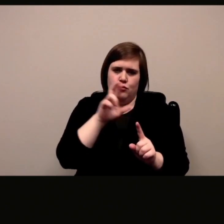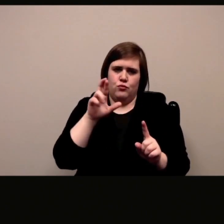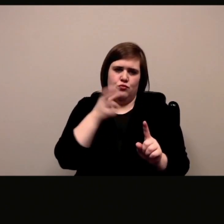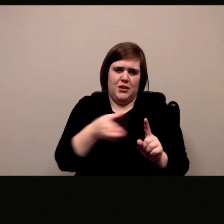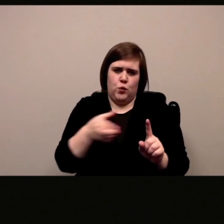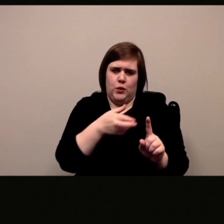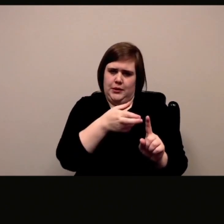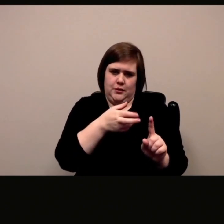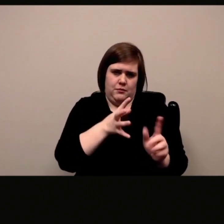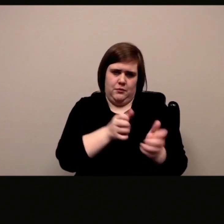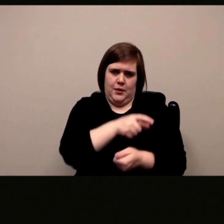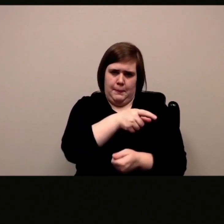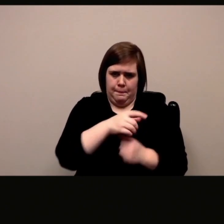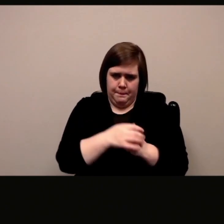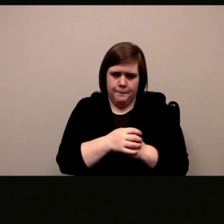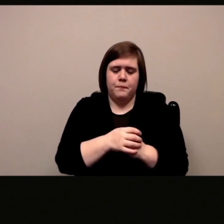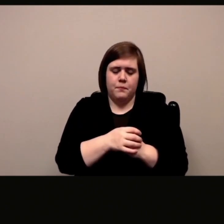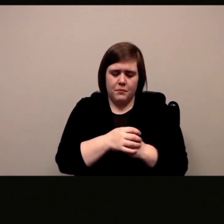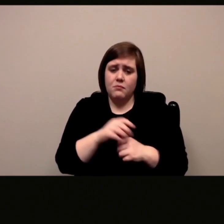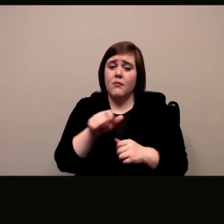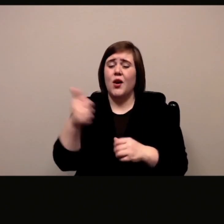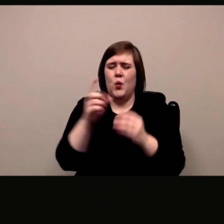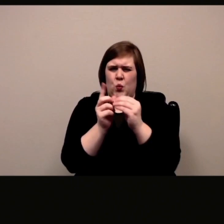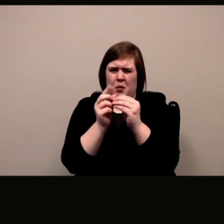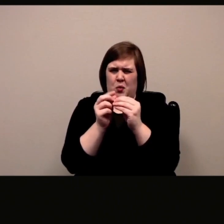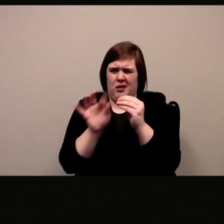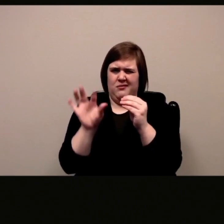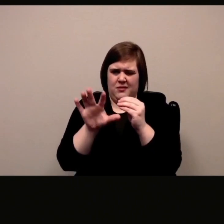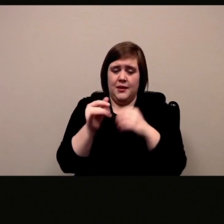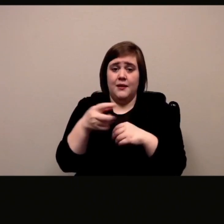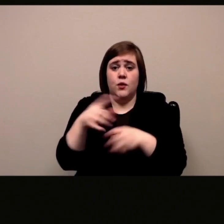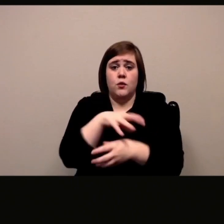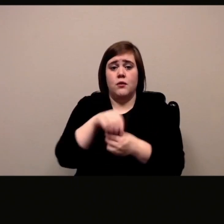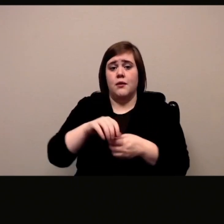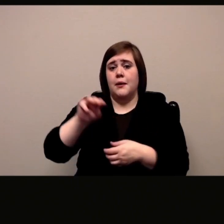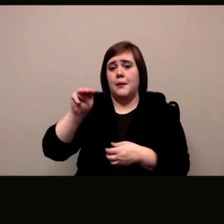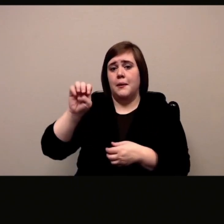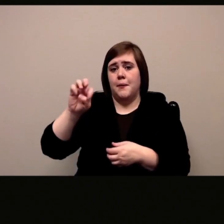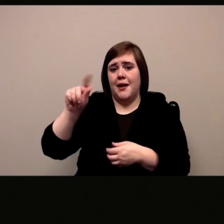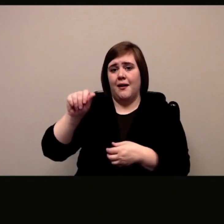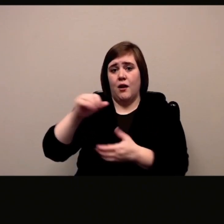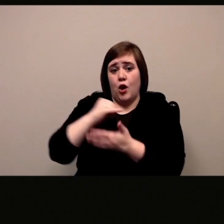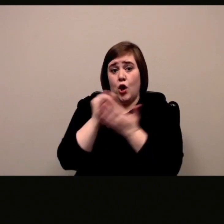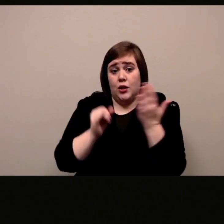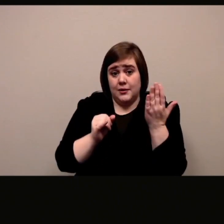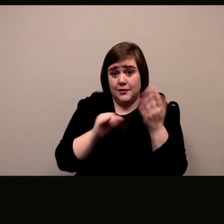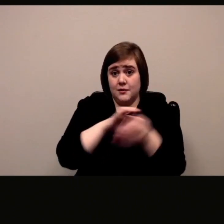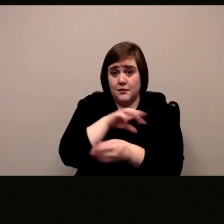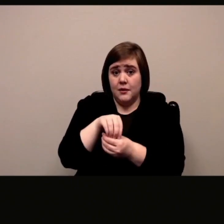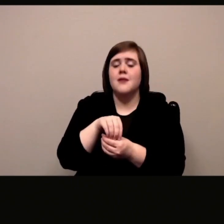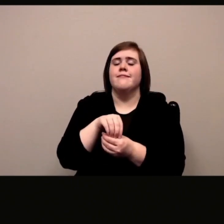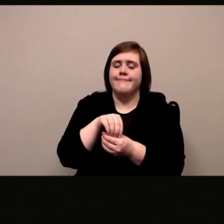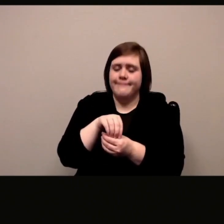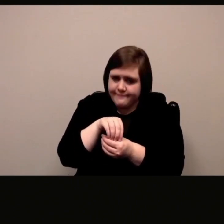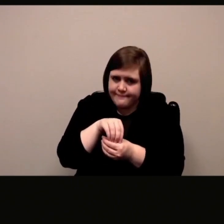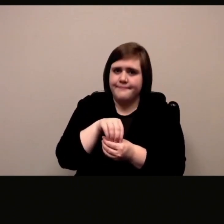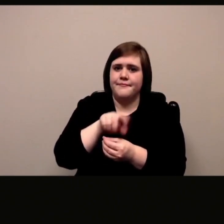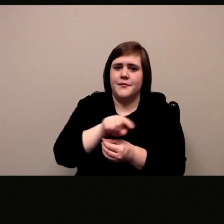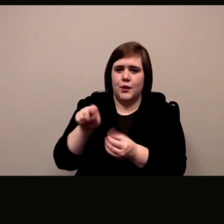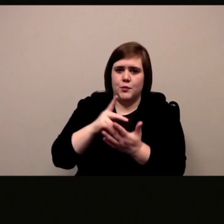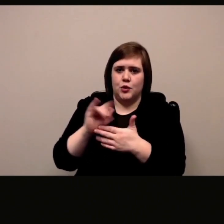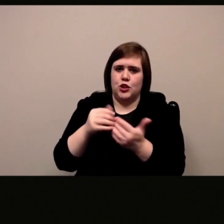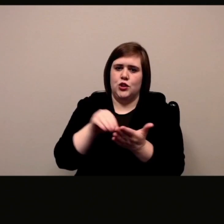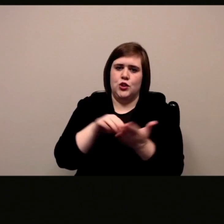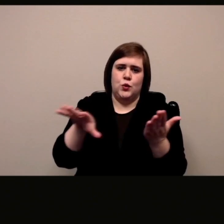last thing is also, if you are incorporating media arts into your projects, these are projects that students have done before because they